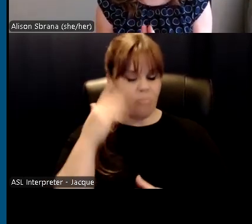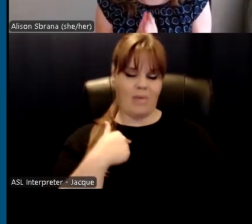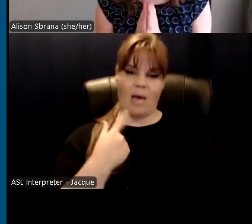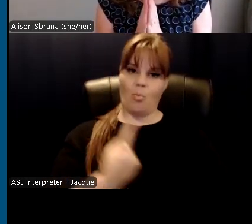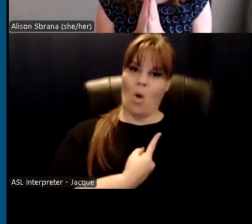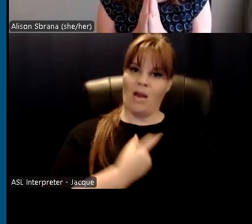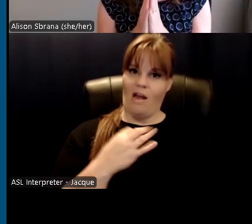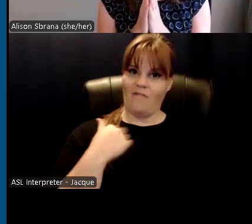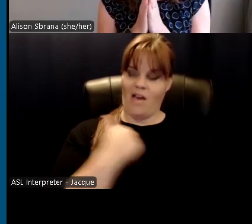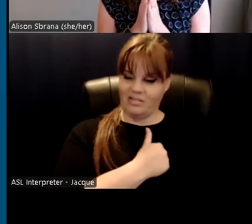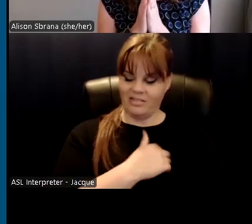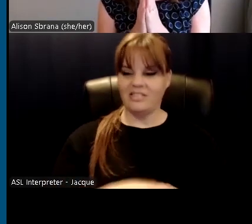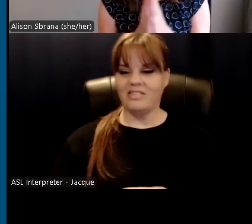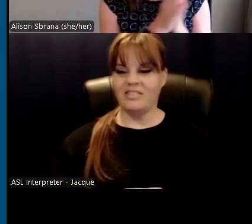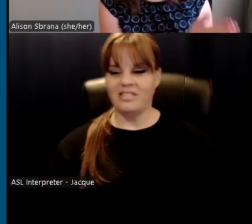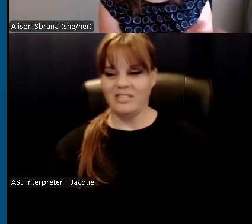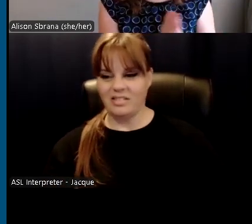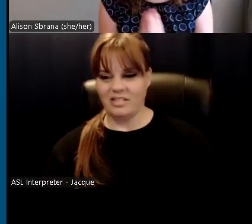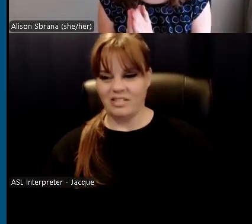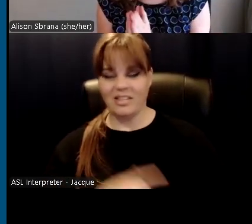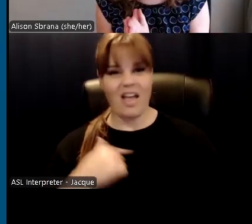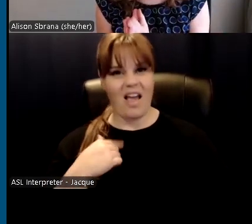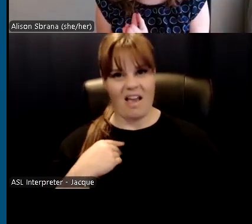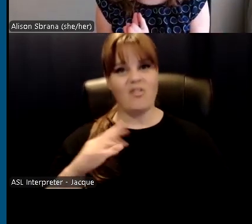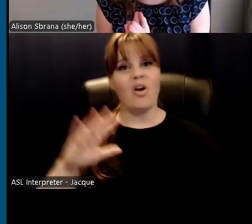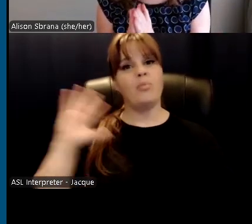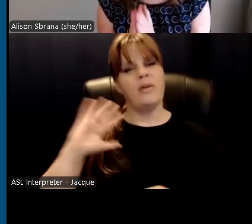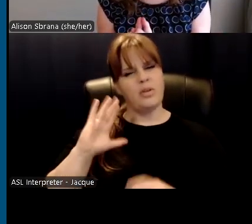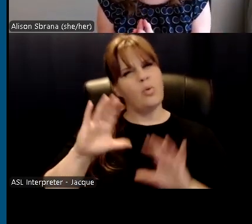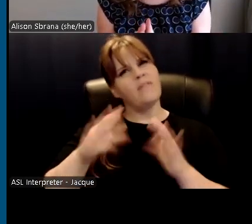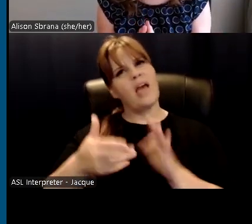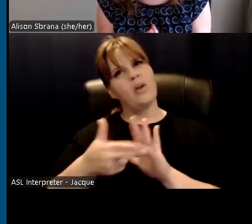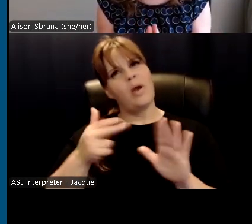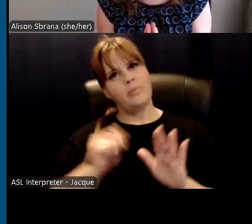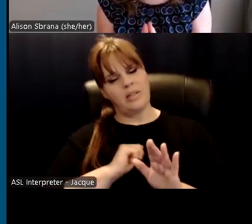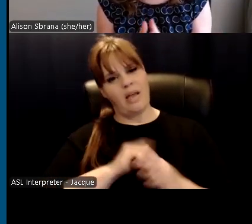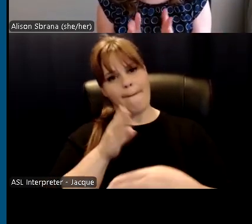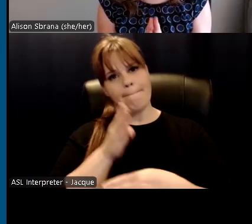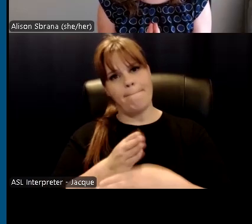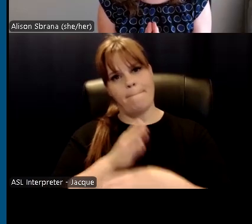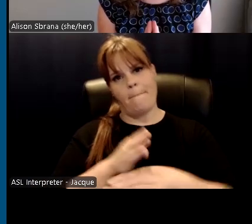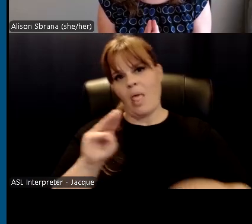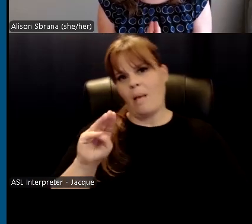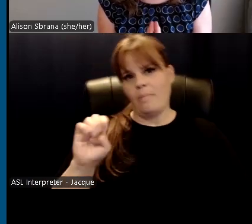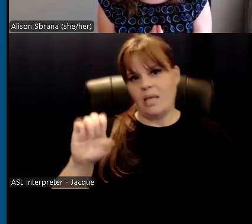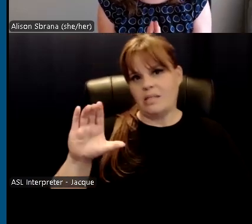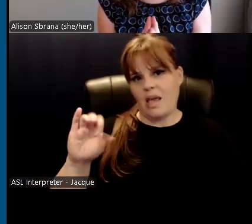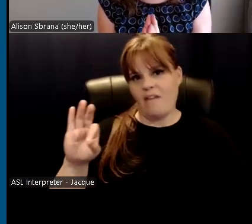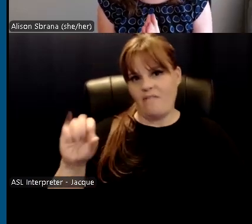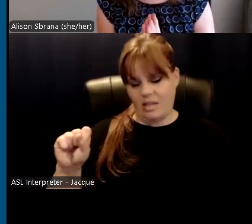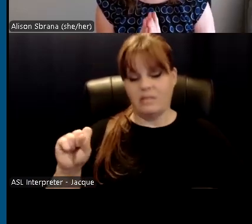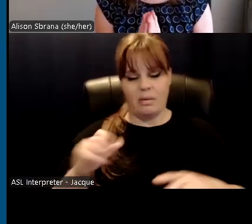us, okay? I have previously would have categorized myself as moderate ME/CFS when I started